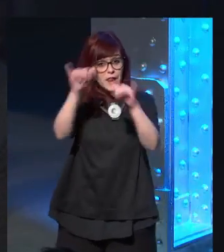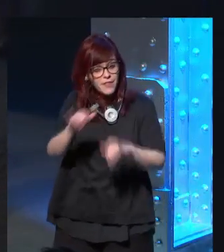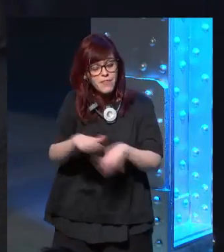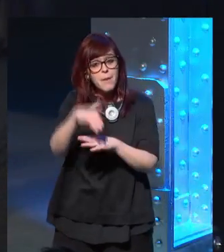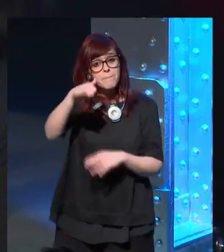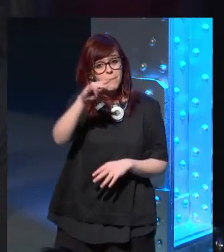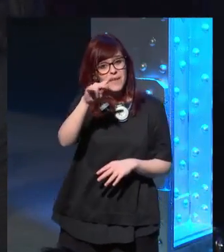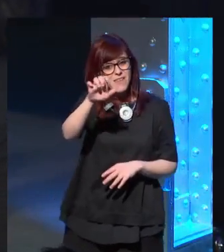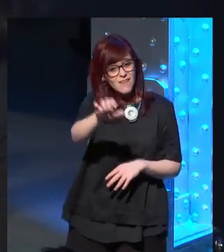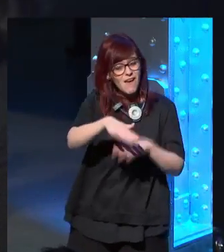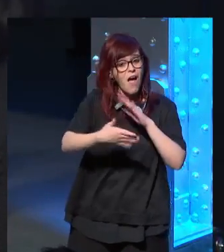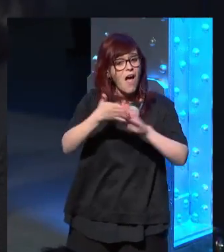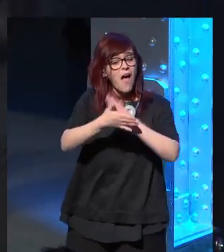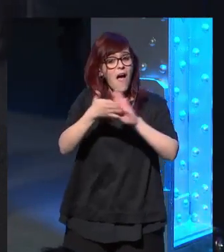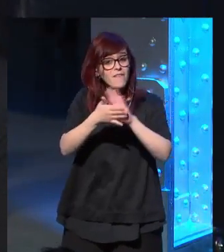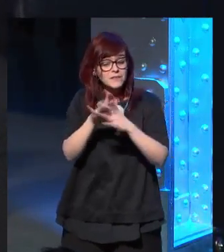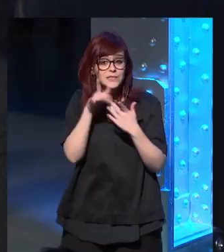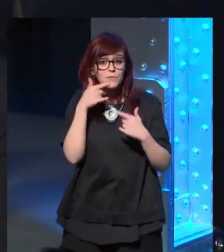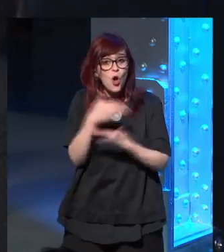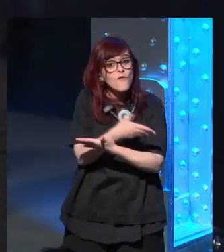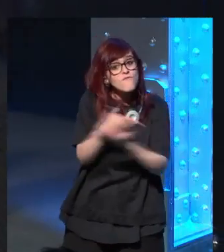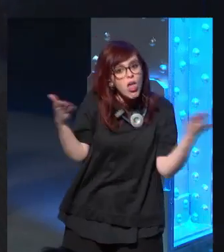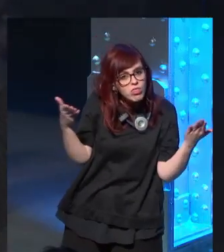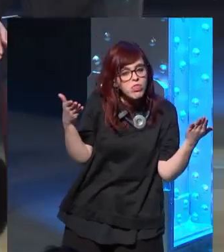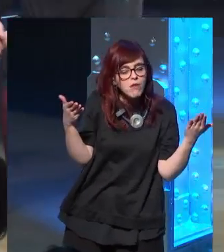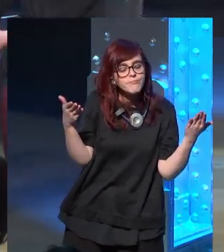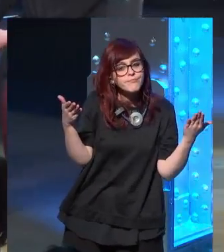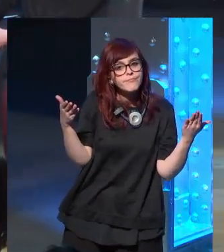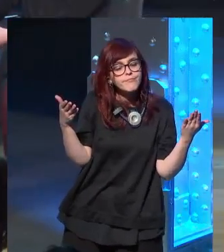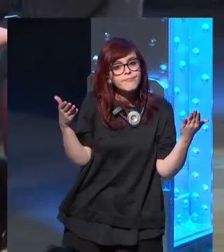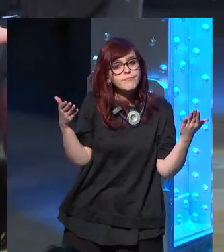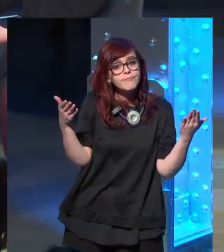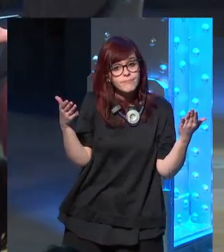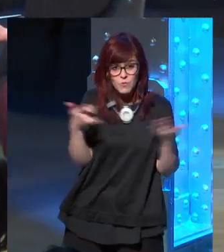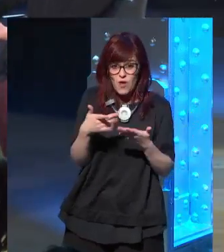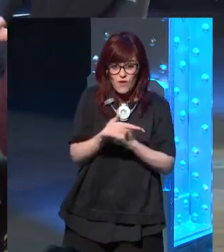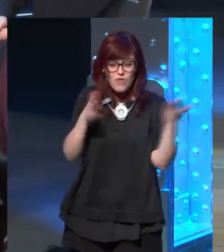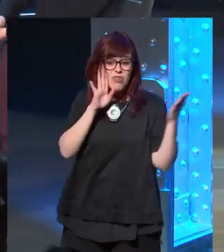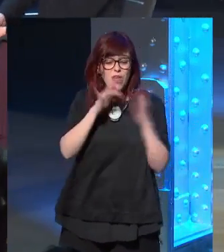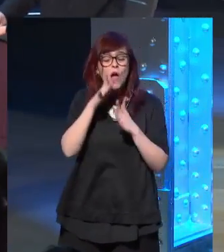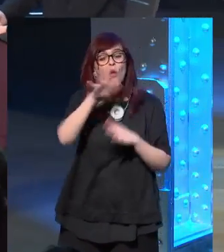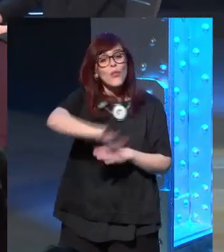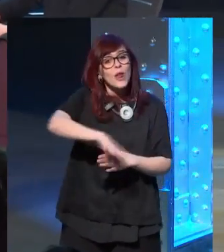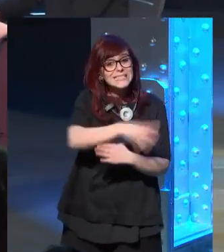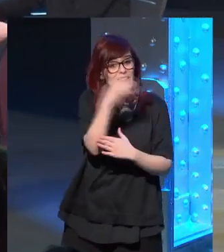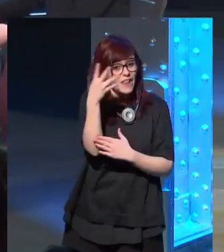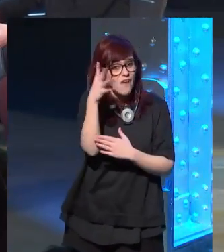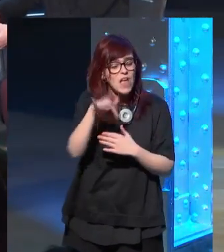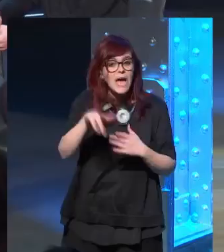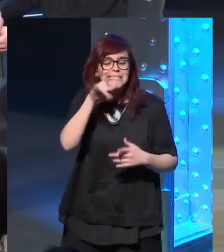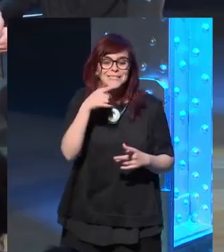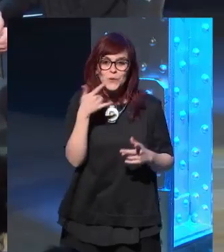around the world think that Scandinavians are very naive, when they answer, yeah, it's quite likely that I will get my wallet